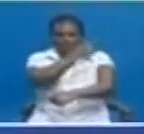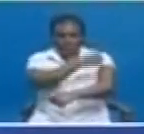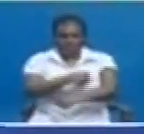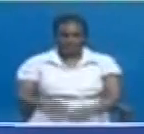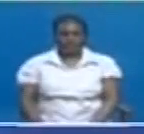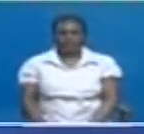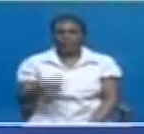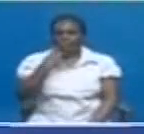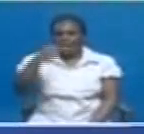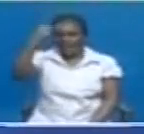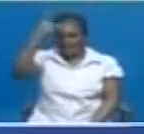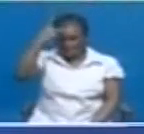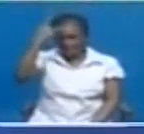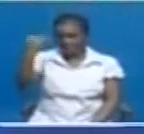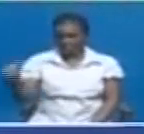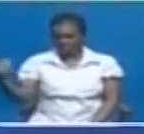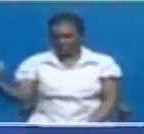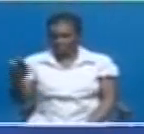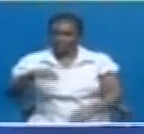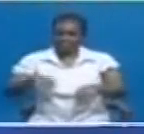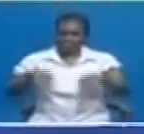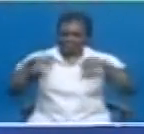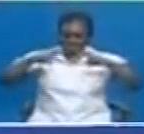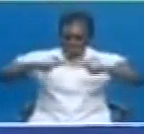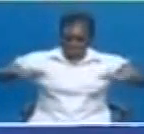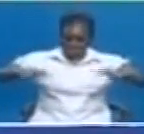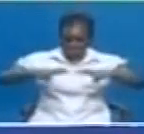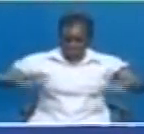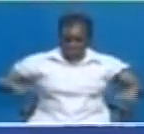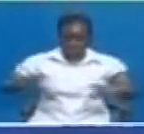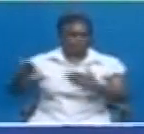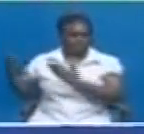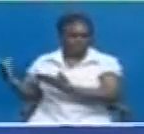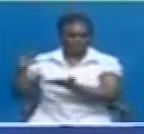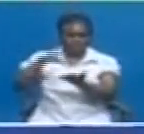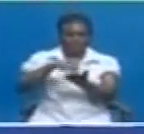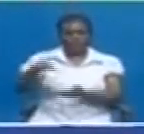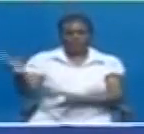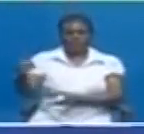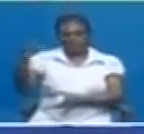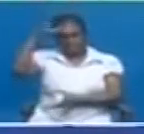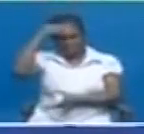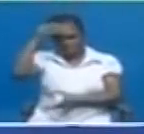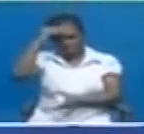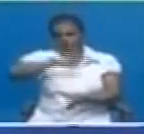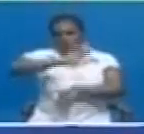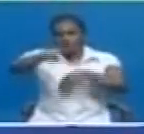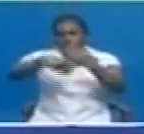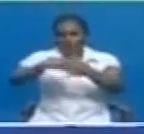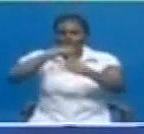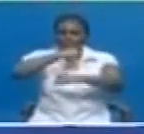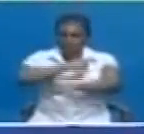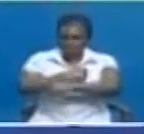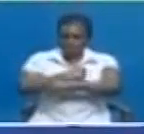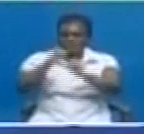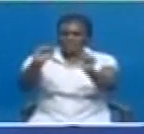parents and students of Steph Joy Boys High School await investigations into this particular incident, the Minister of Education says that all schools must ensure that